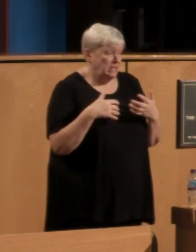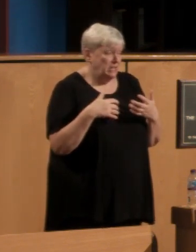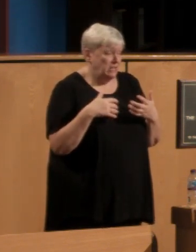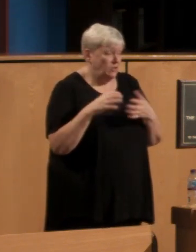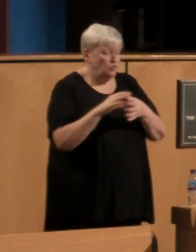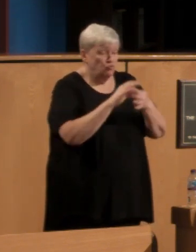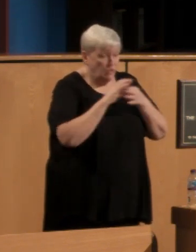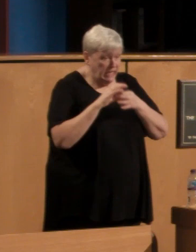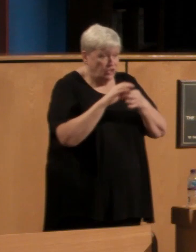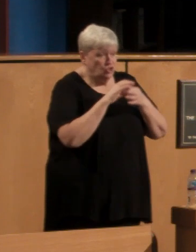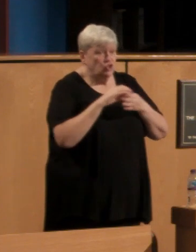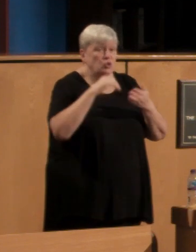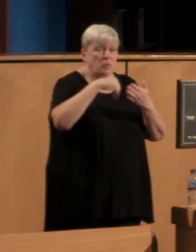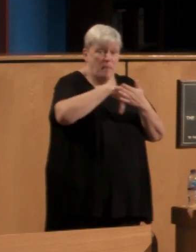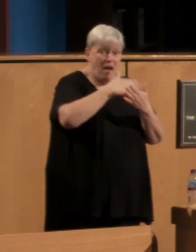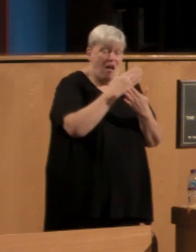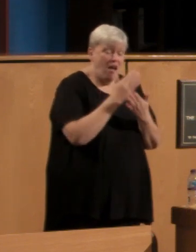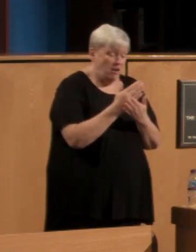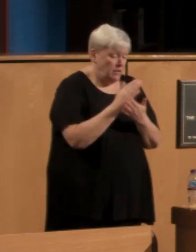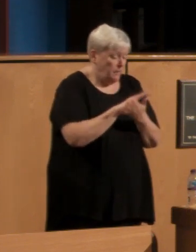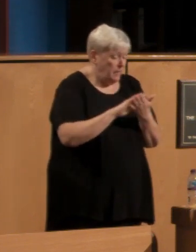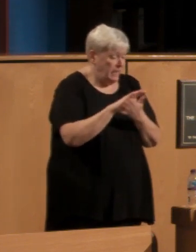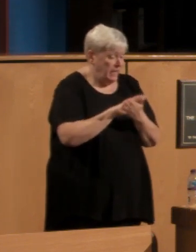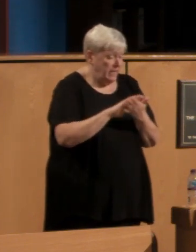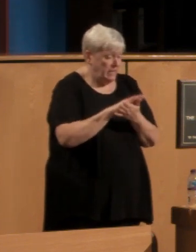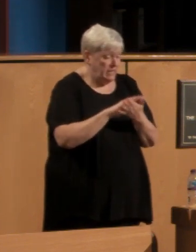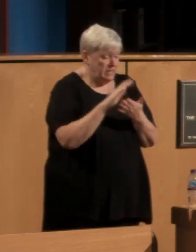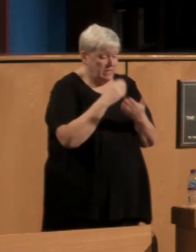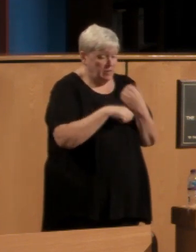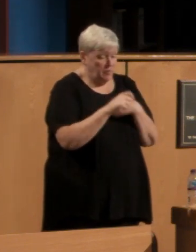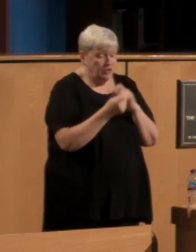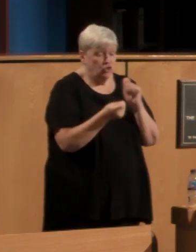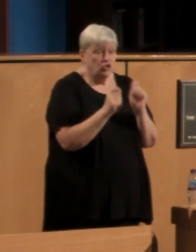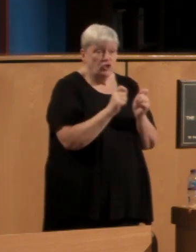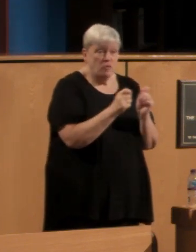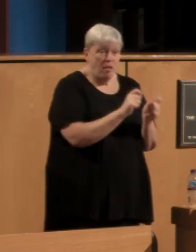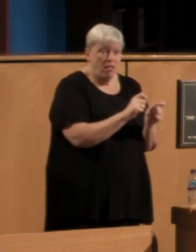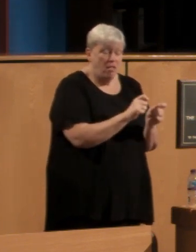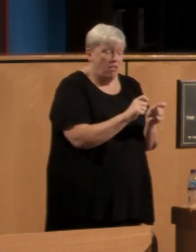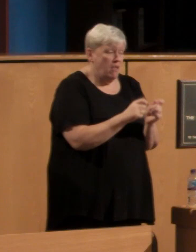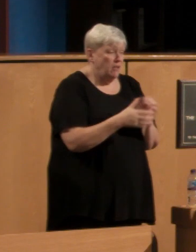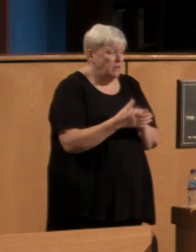relational aspect of queerness makes it changeable in a lot of ways.